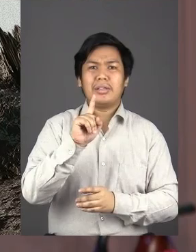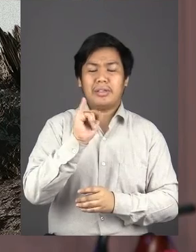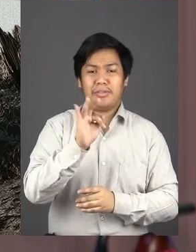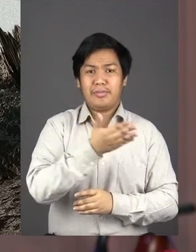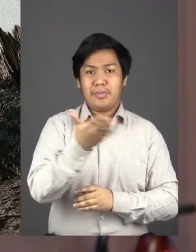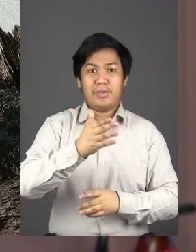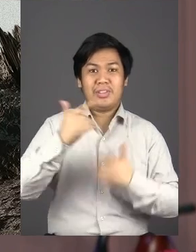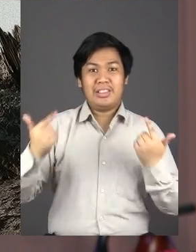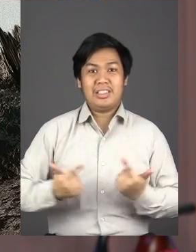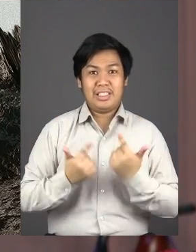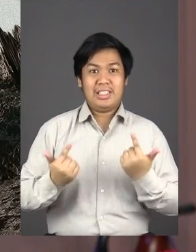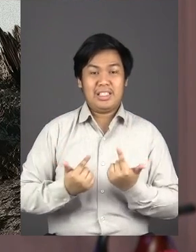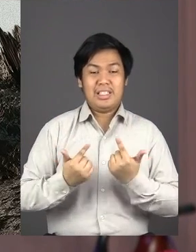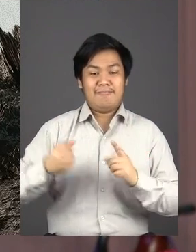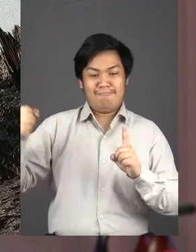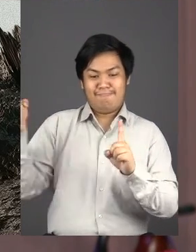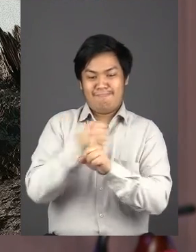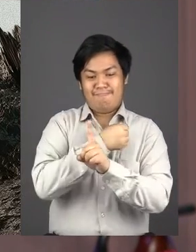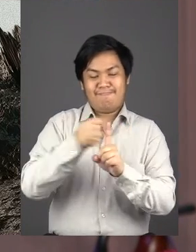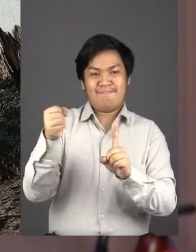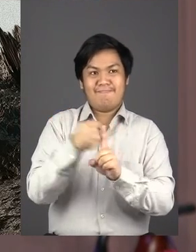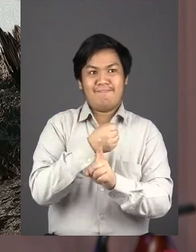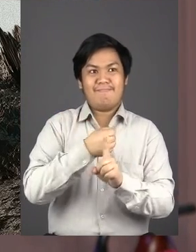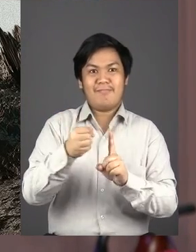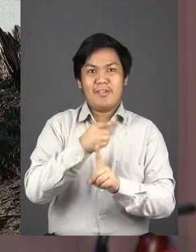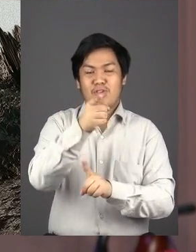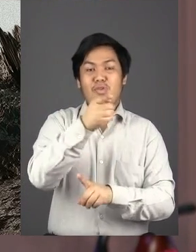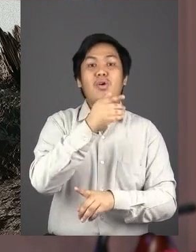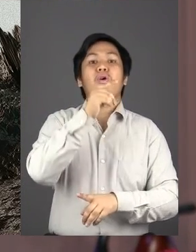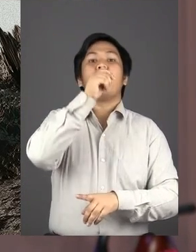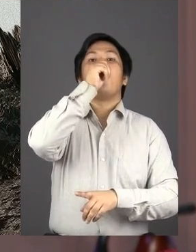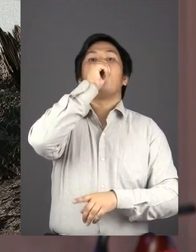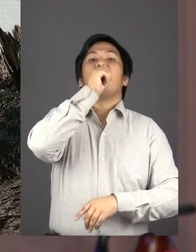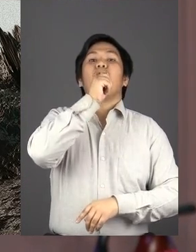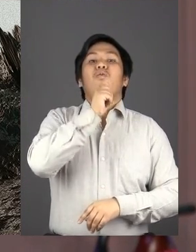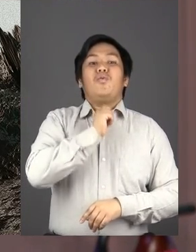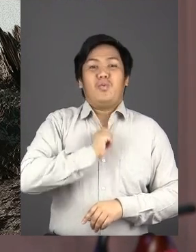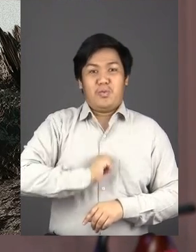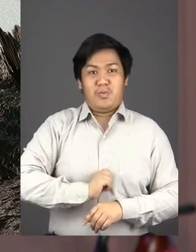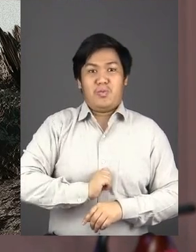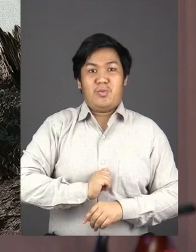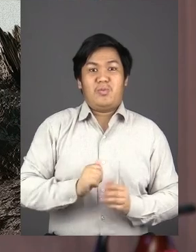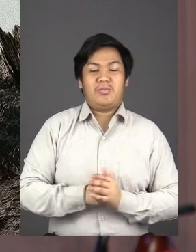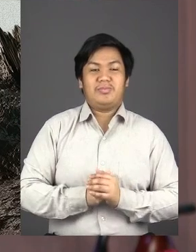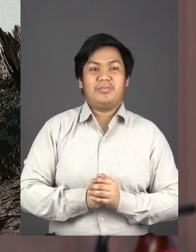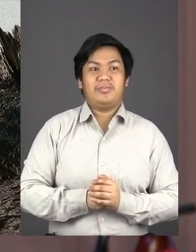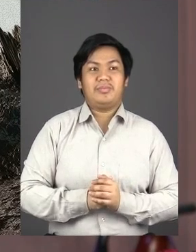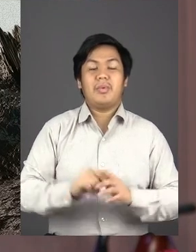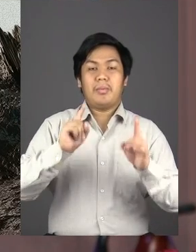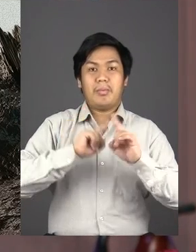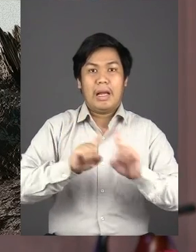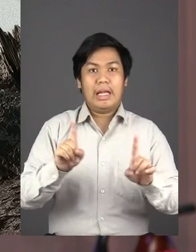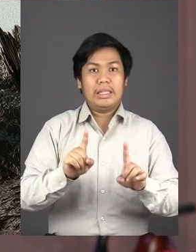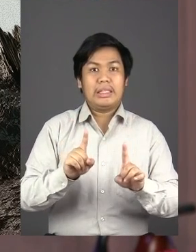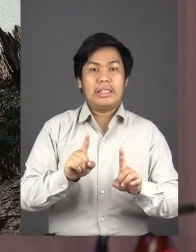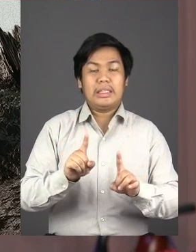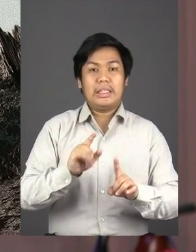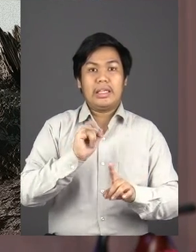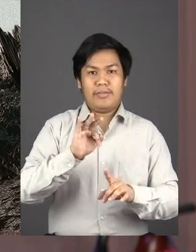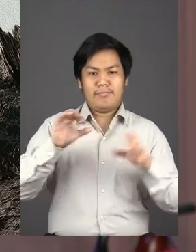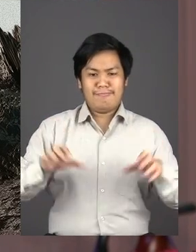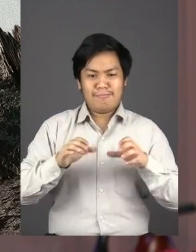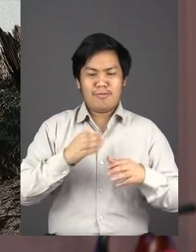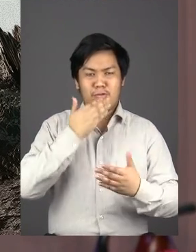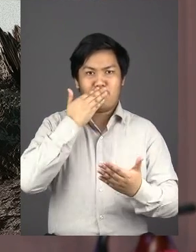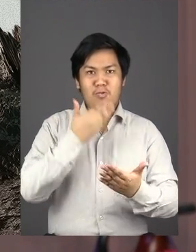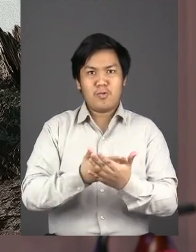sin and are beaten for it, you endure? Siyempre, wala. Kasi nagkasala ka eh. But if when you do good and